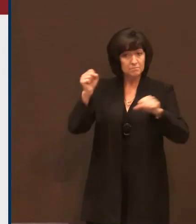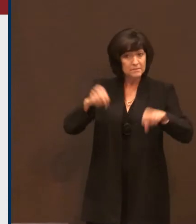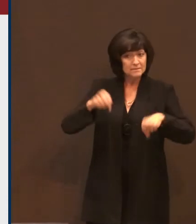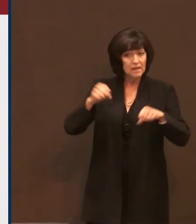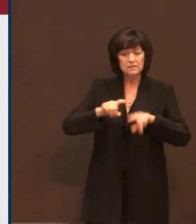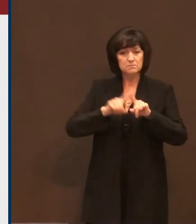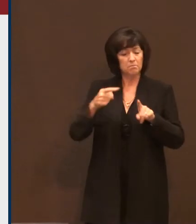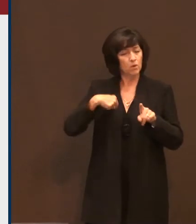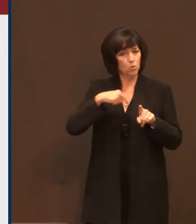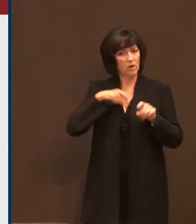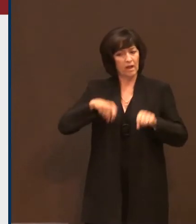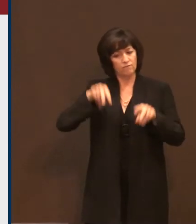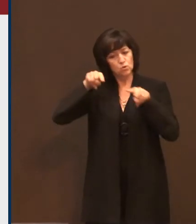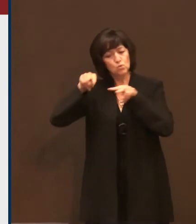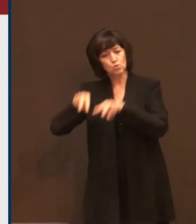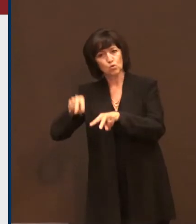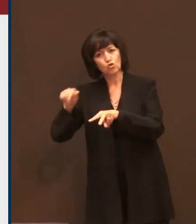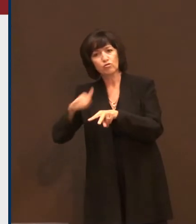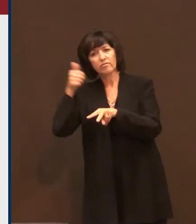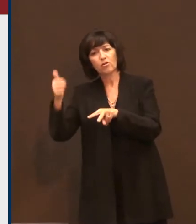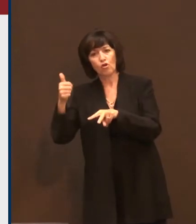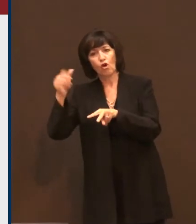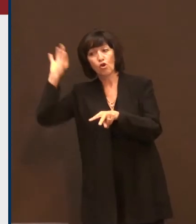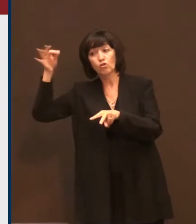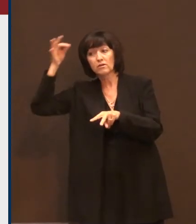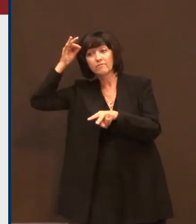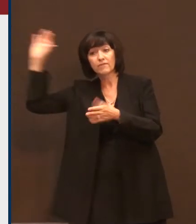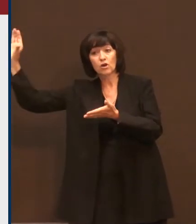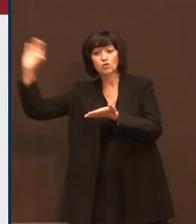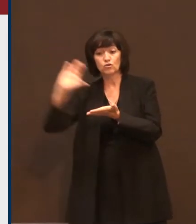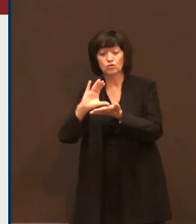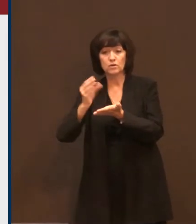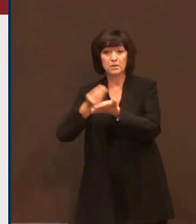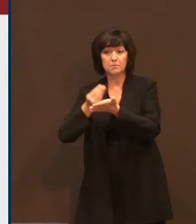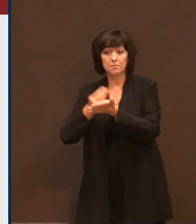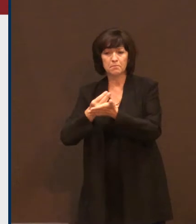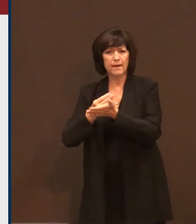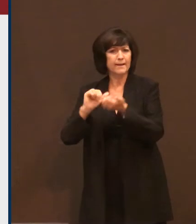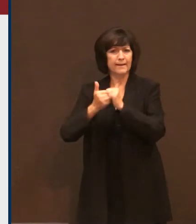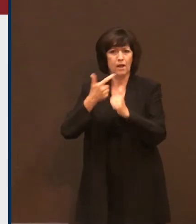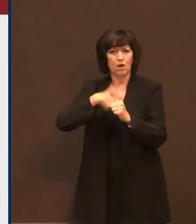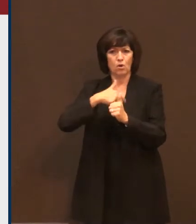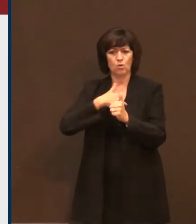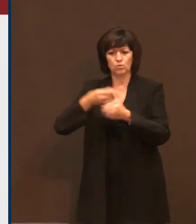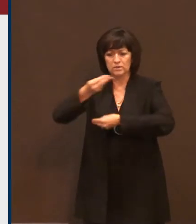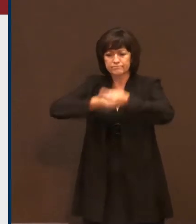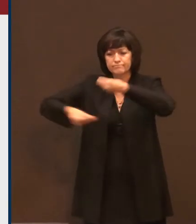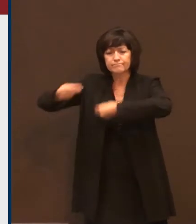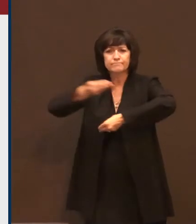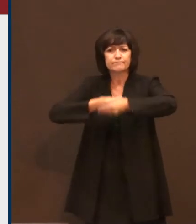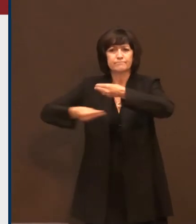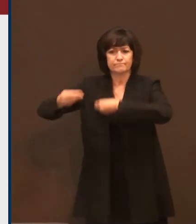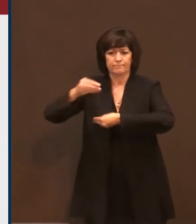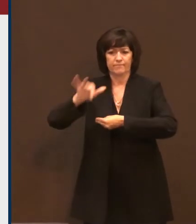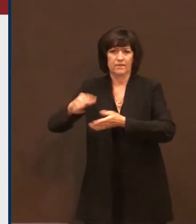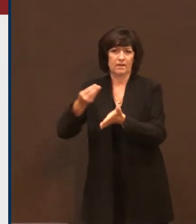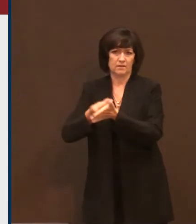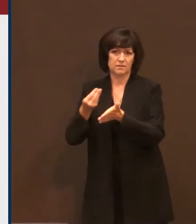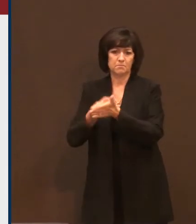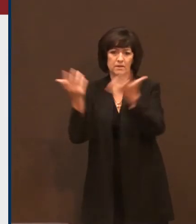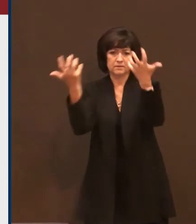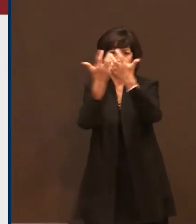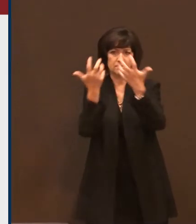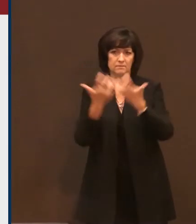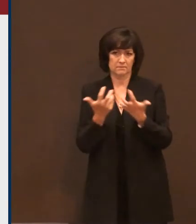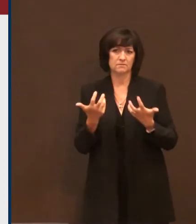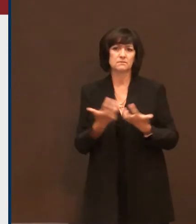funding that the state's been offered and supplied and make sure we put the right project to the right funding so we could